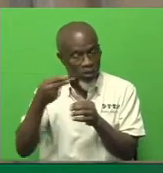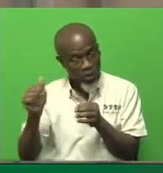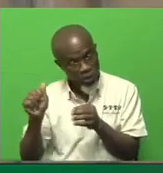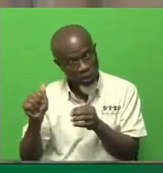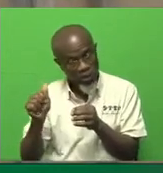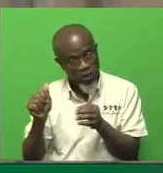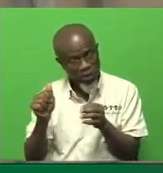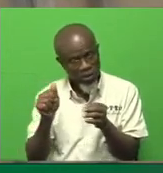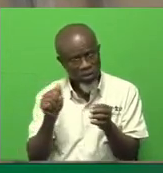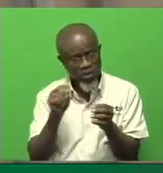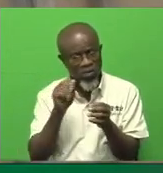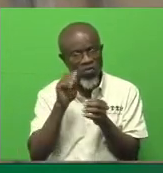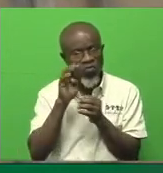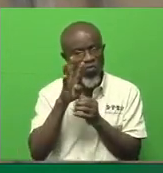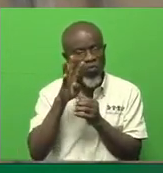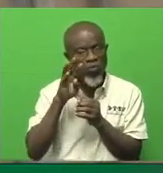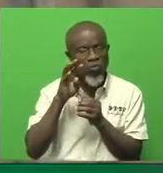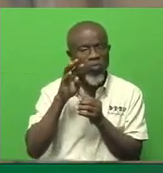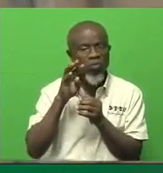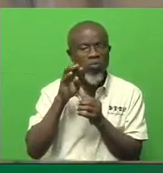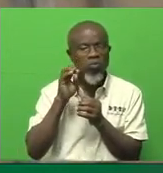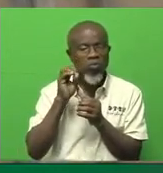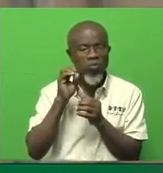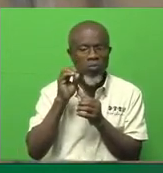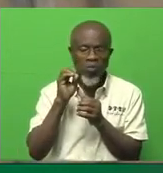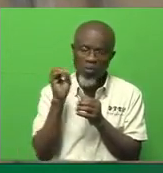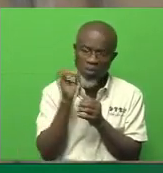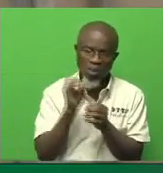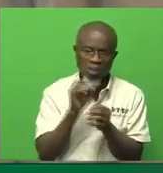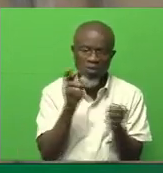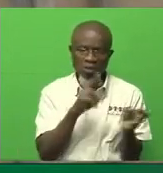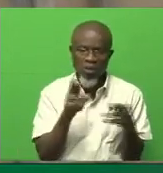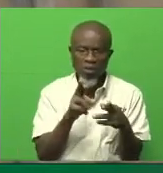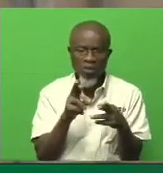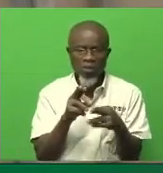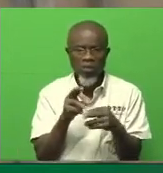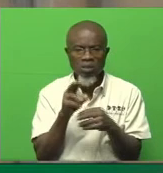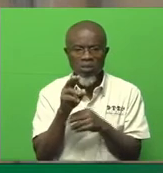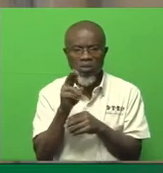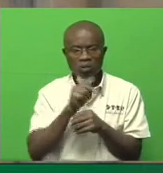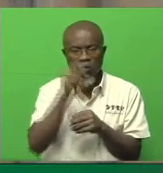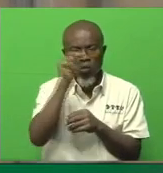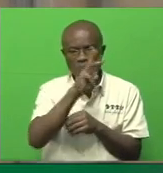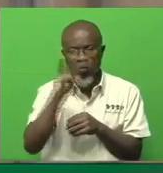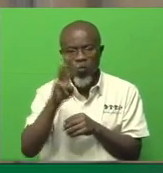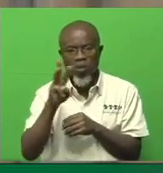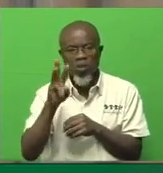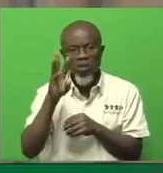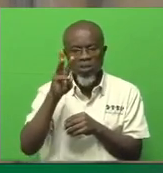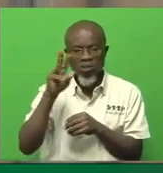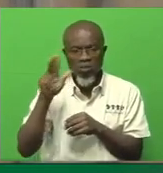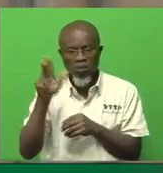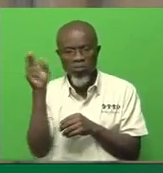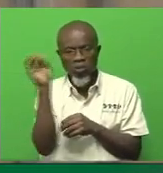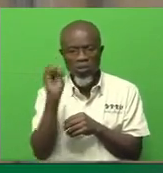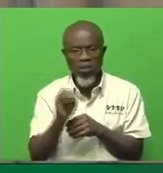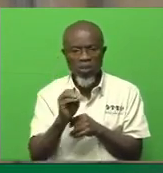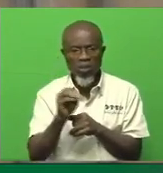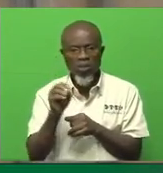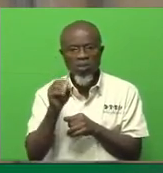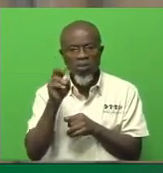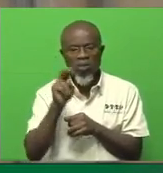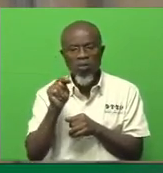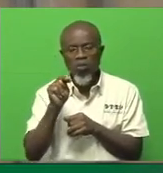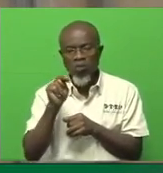ready NCR which is 72 percent Northwest 53 percent Southwest 68